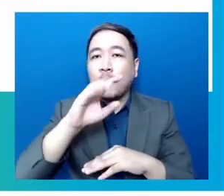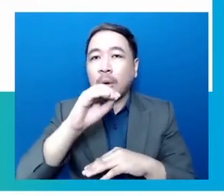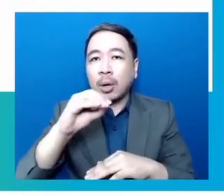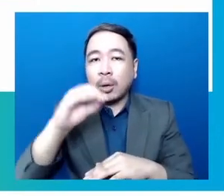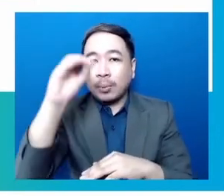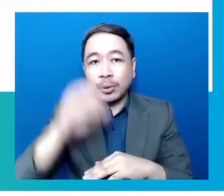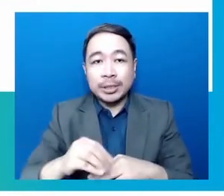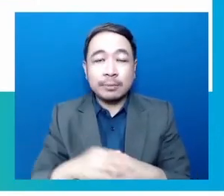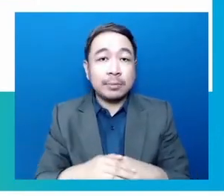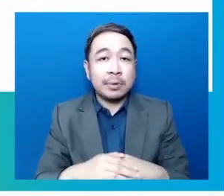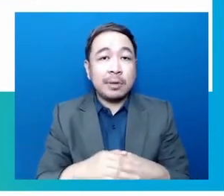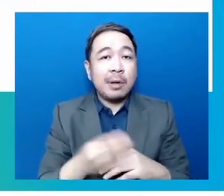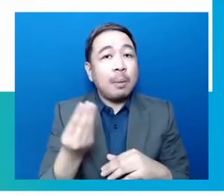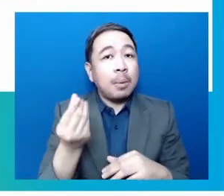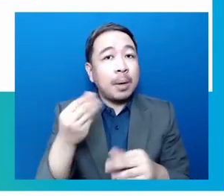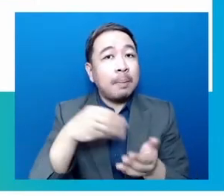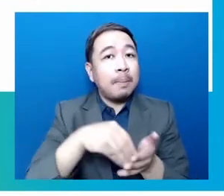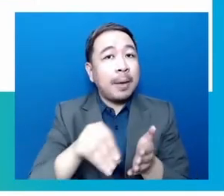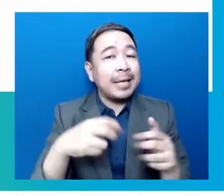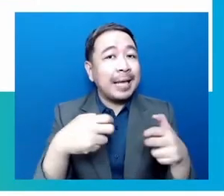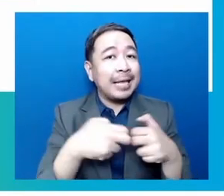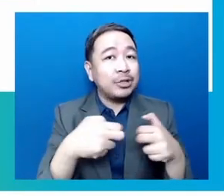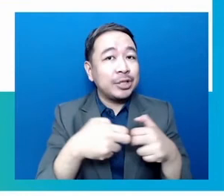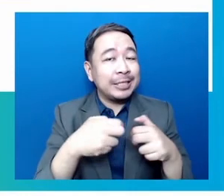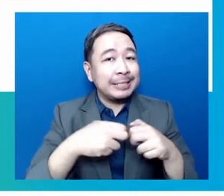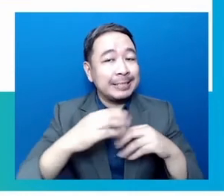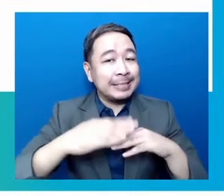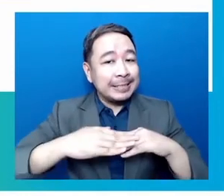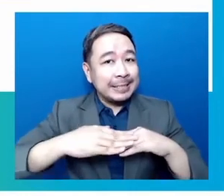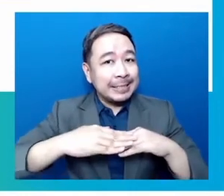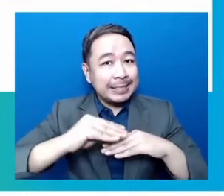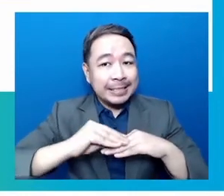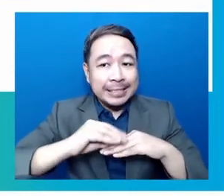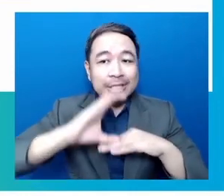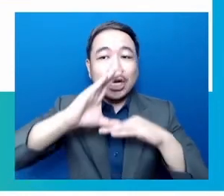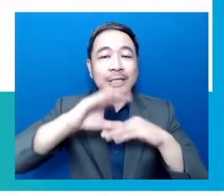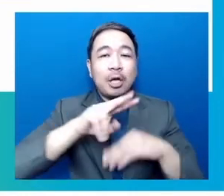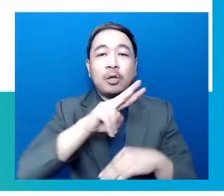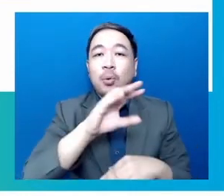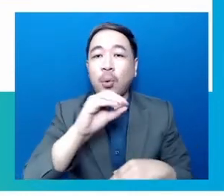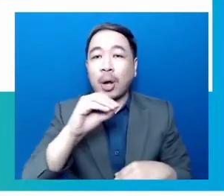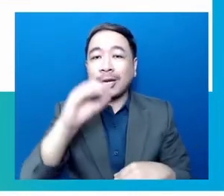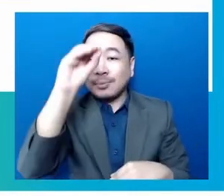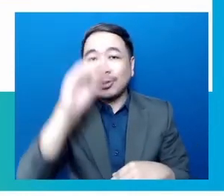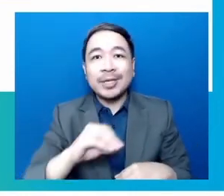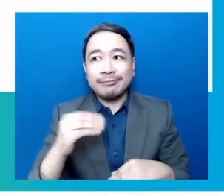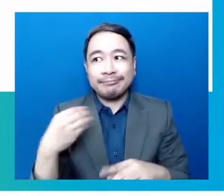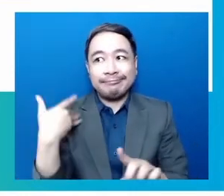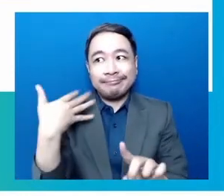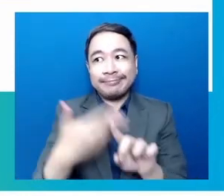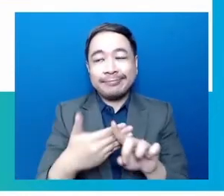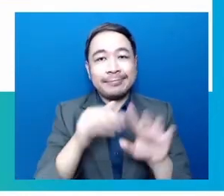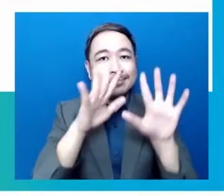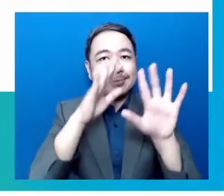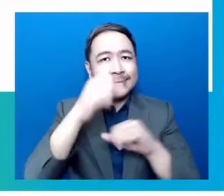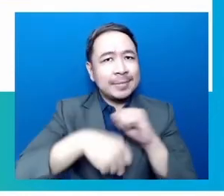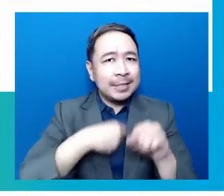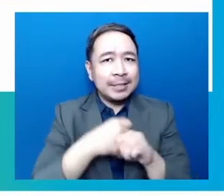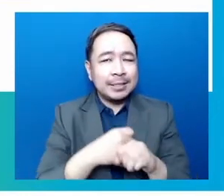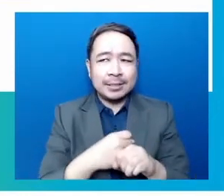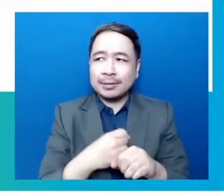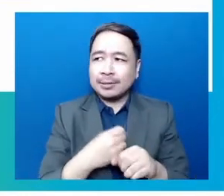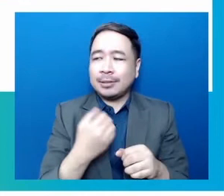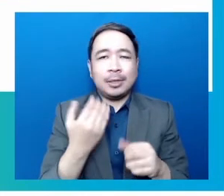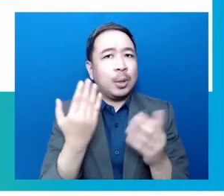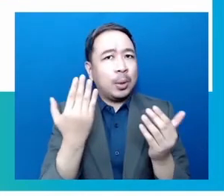increased 200% in last 10 years. But why this price surge? Three